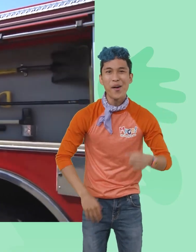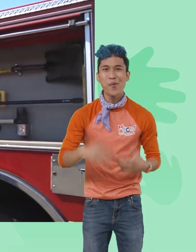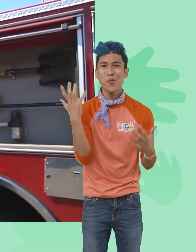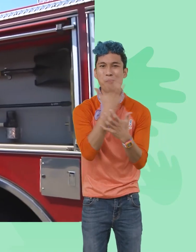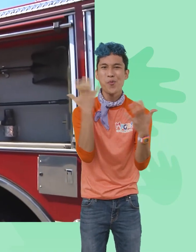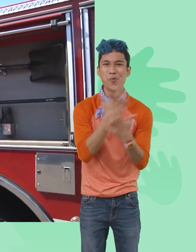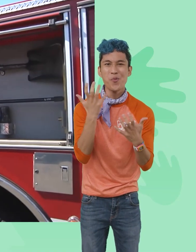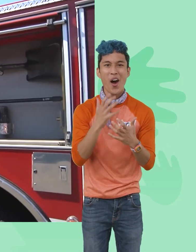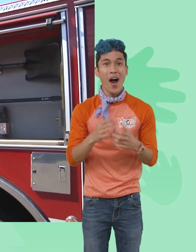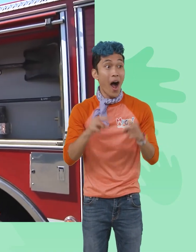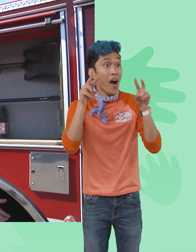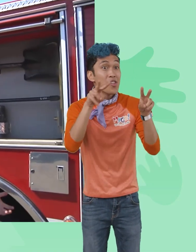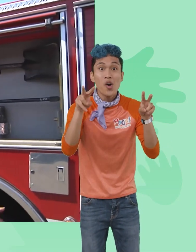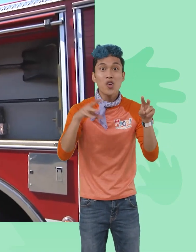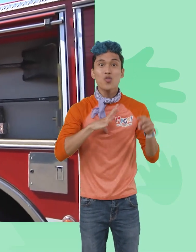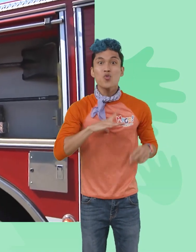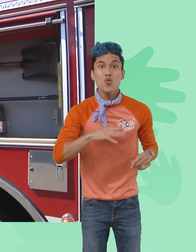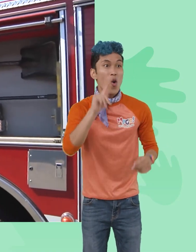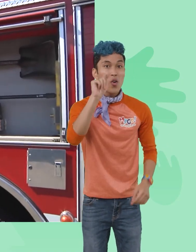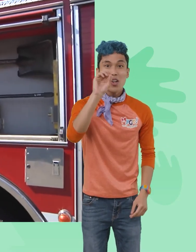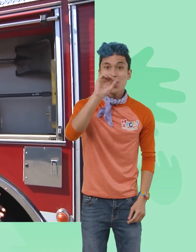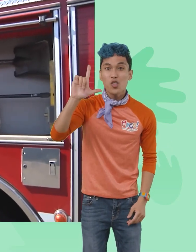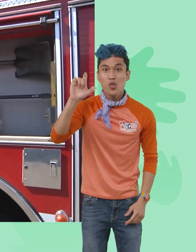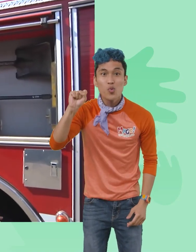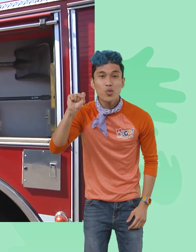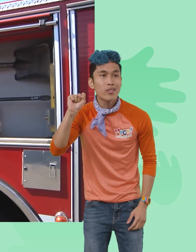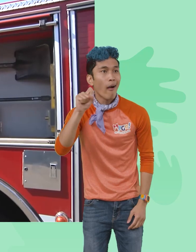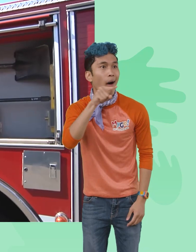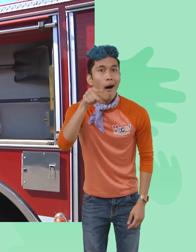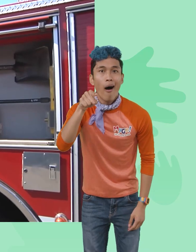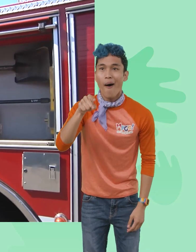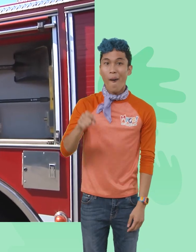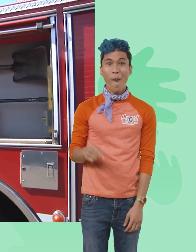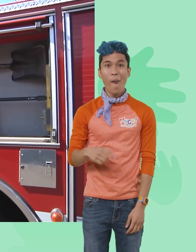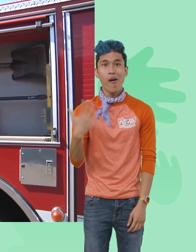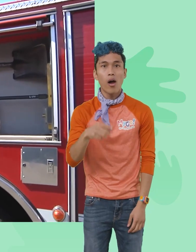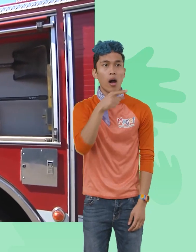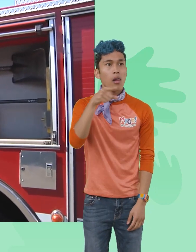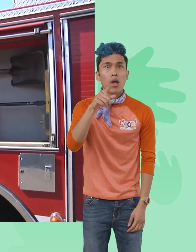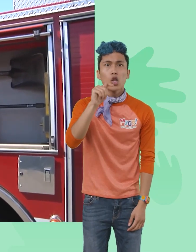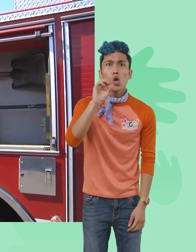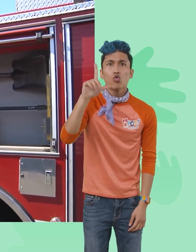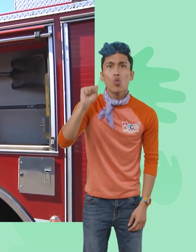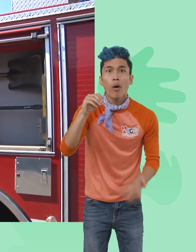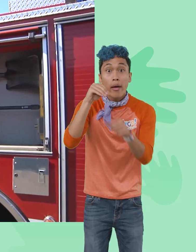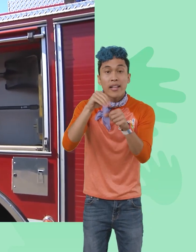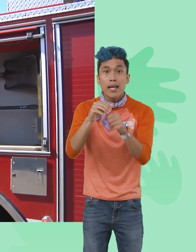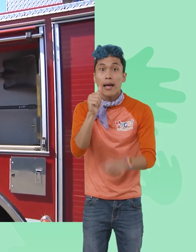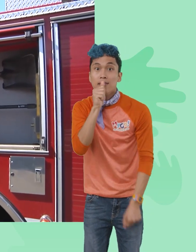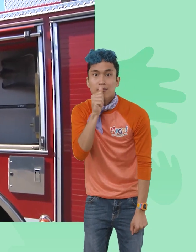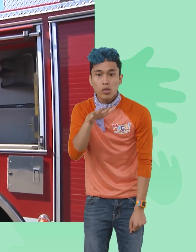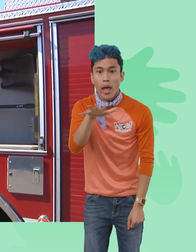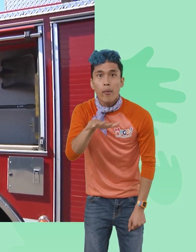Whoa! Look at all these cool tools on the fire truck. There's tools inside